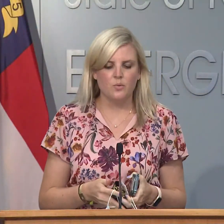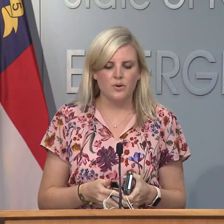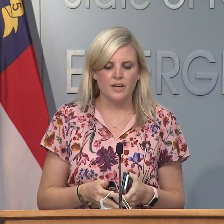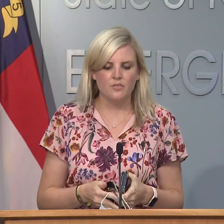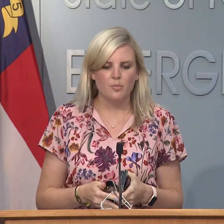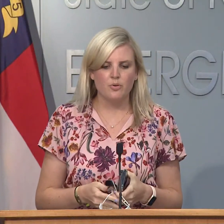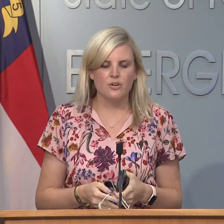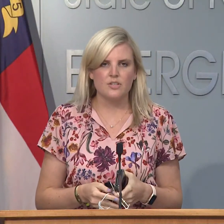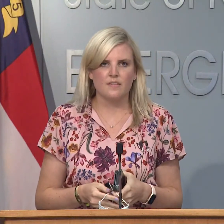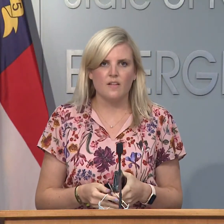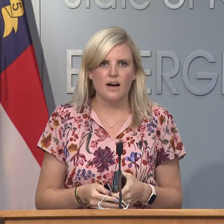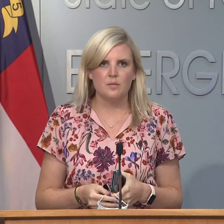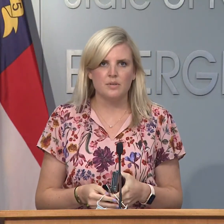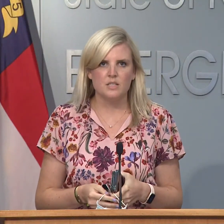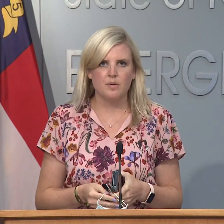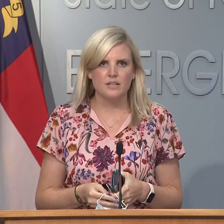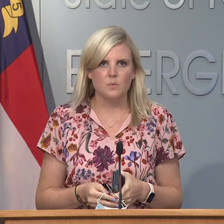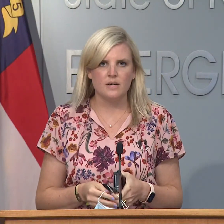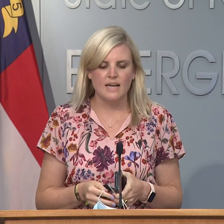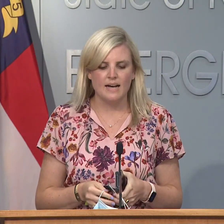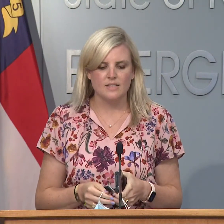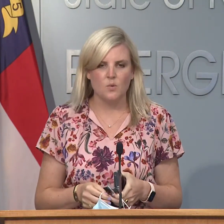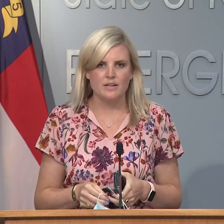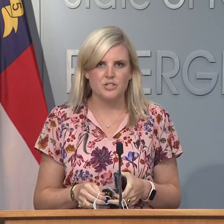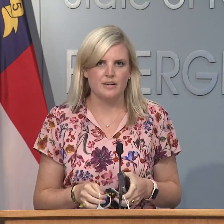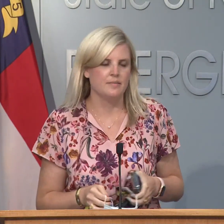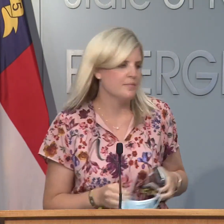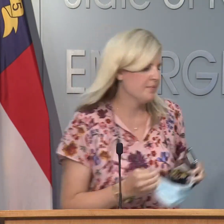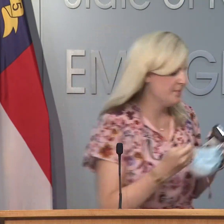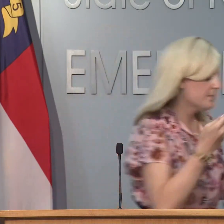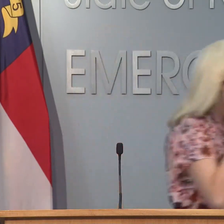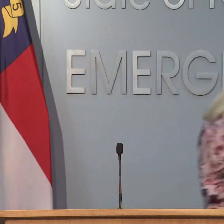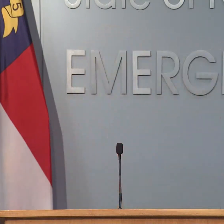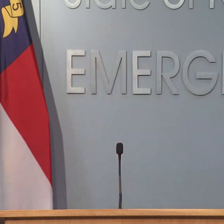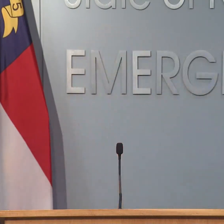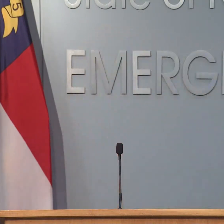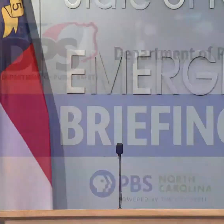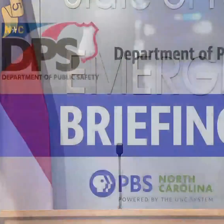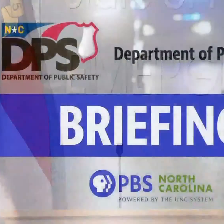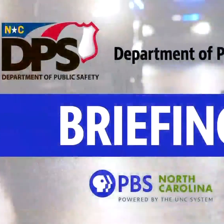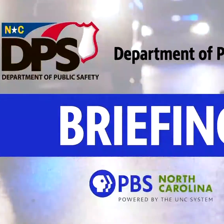is a 2-minute warning. Reporters on the line, please press 1 to ask a question.